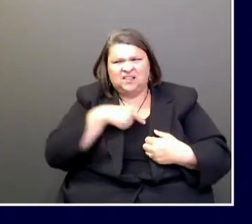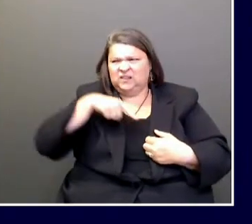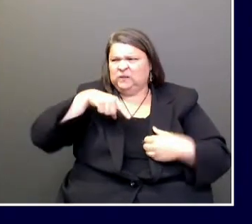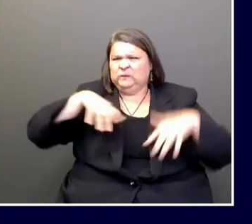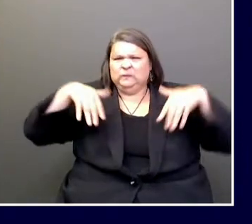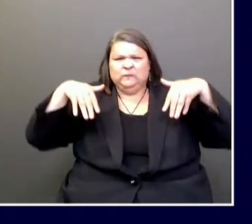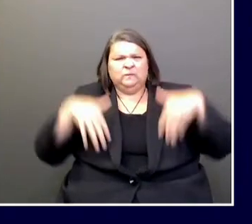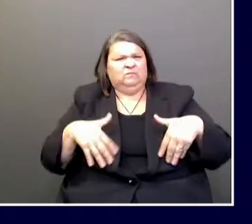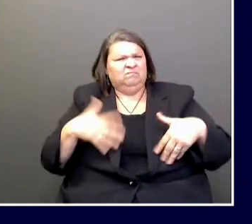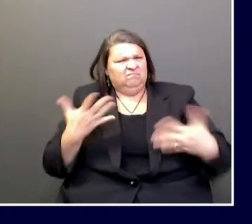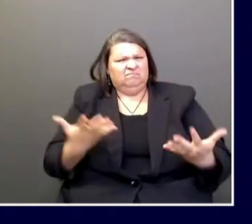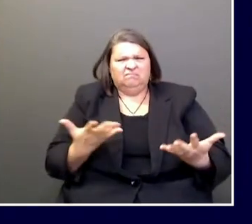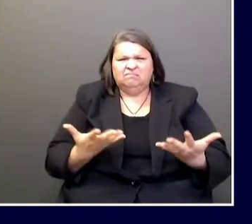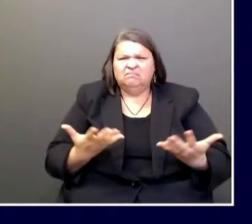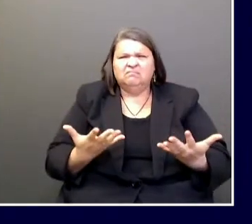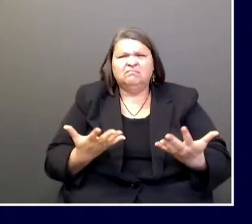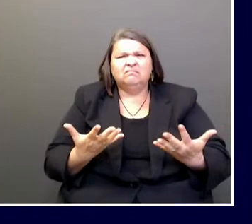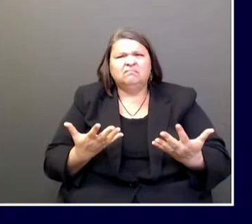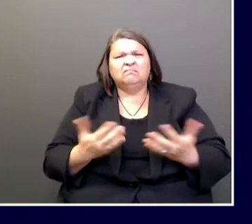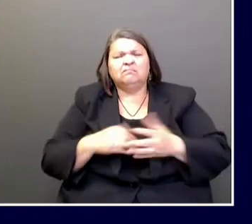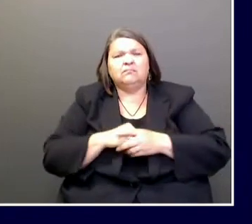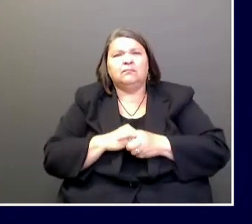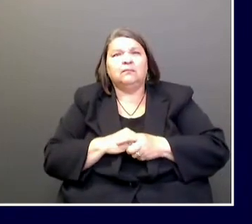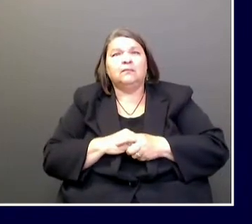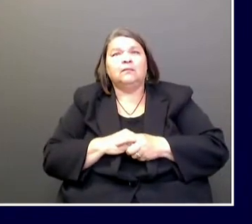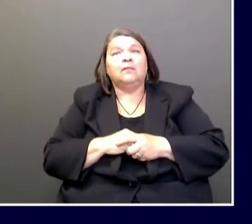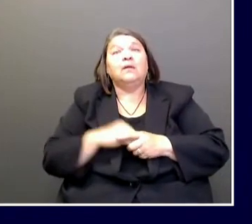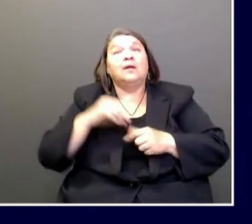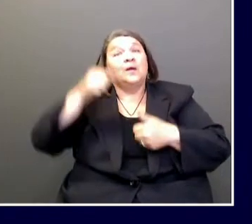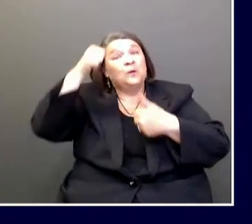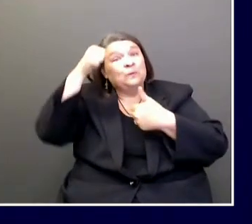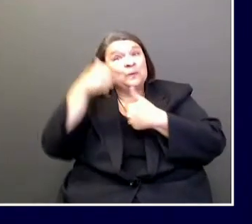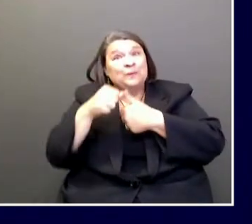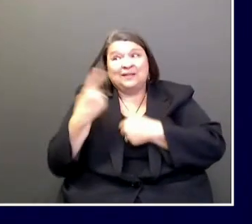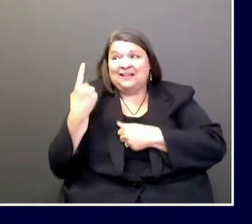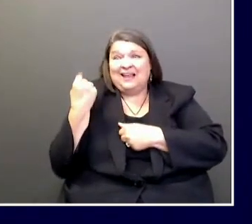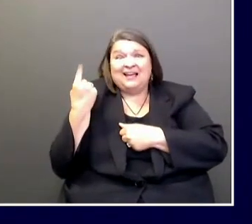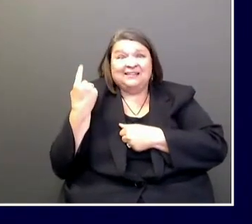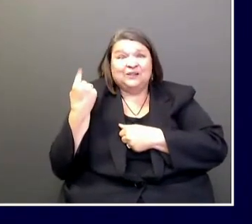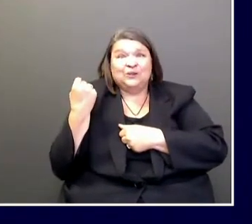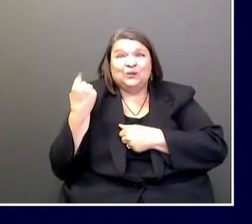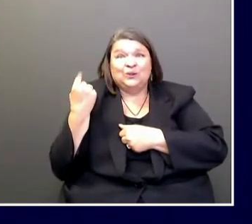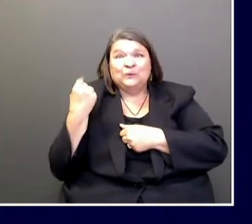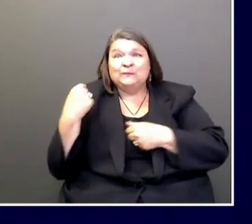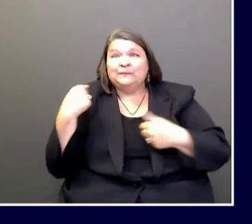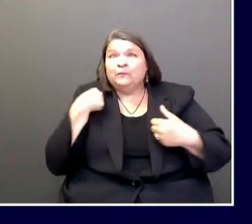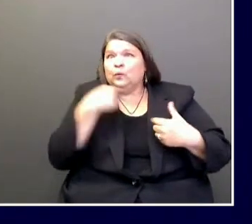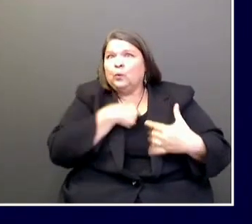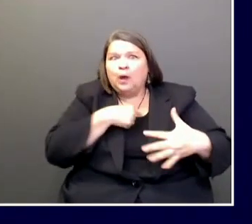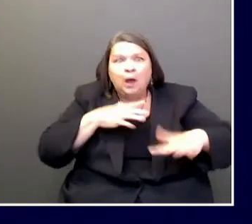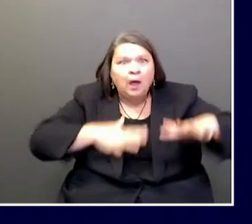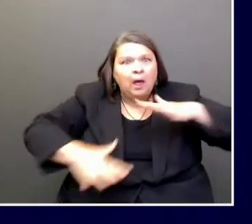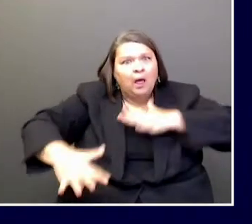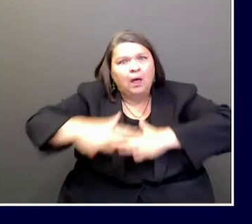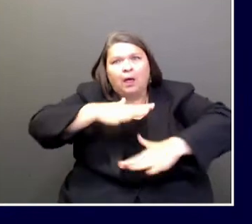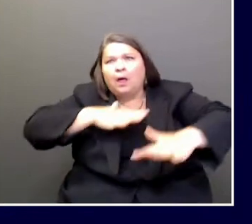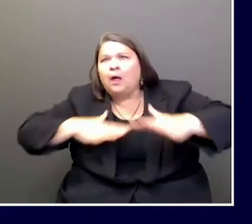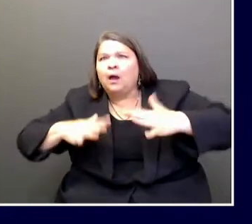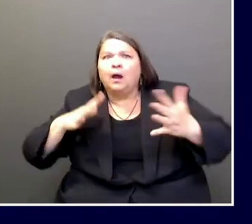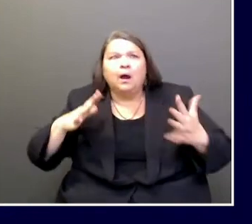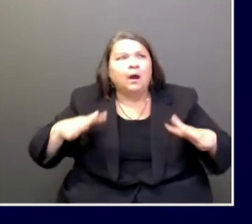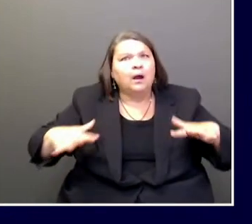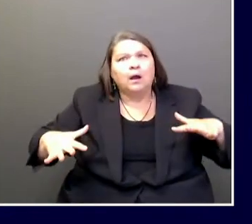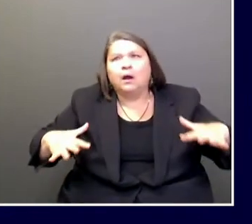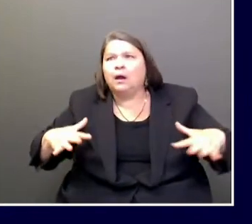year ago, we weren't even talking about variants. But now it seems that every single conversation we